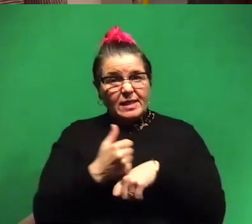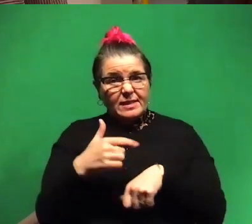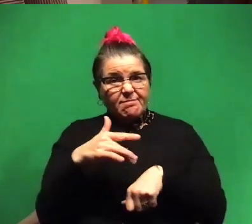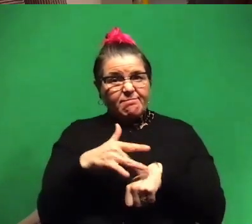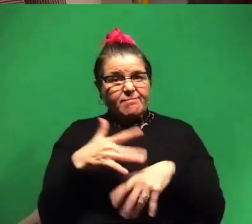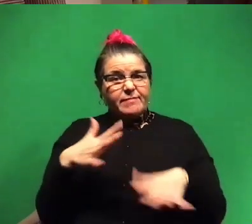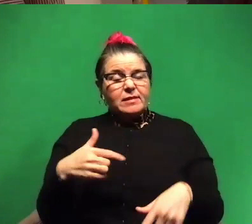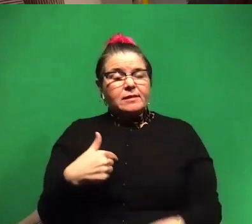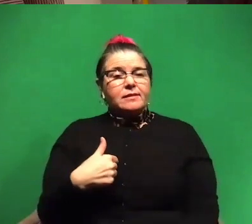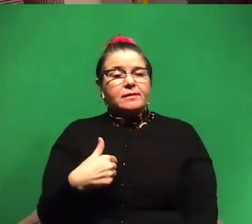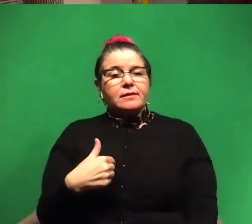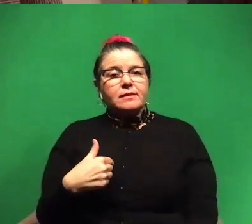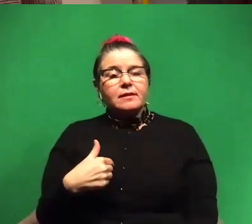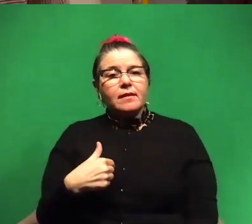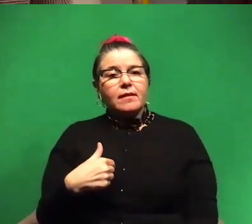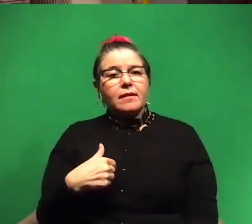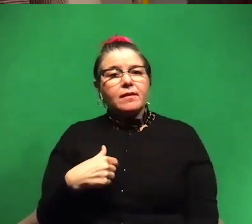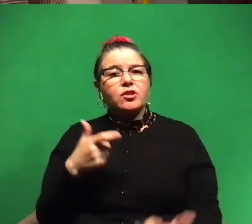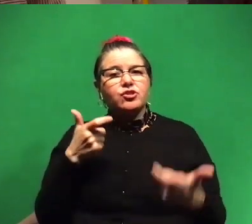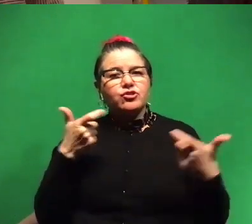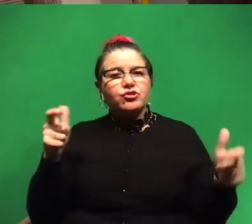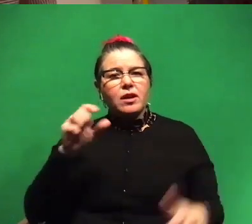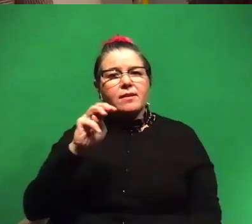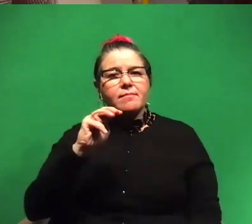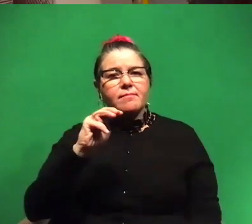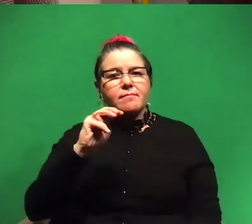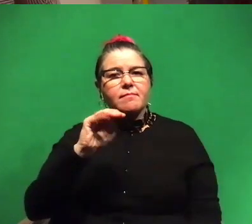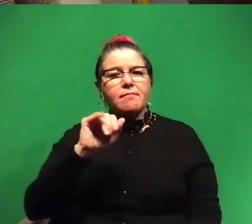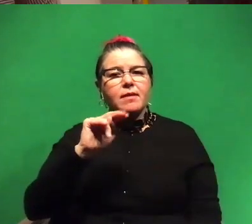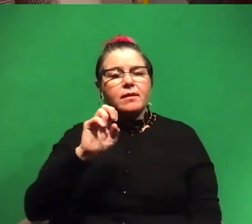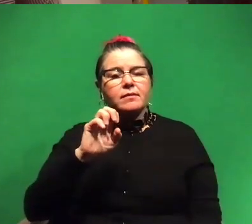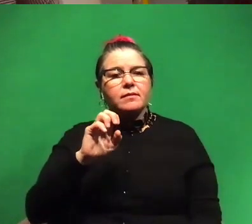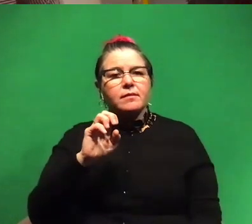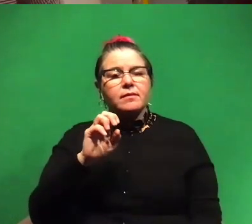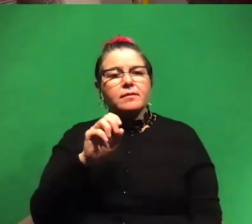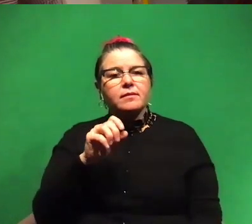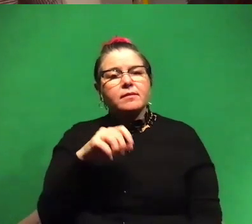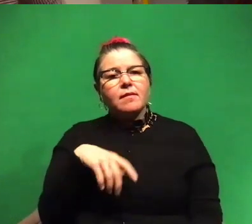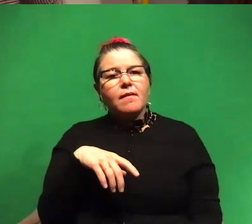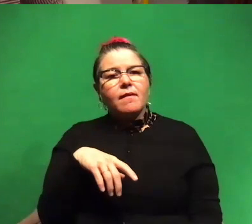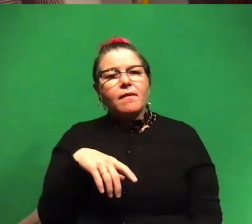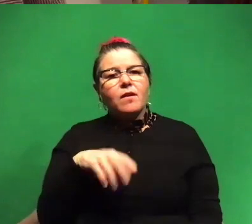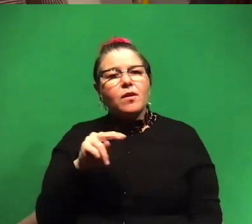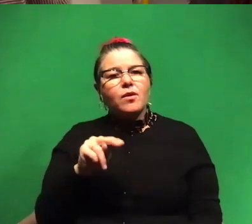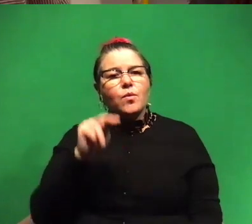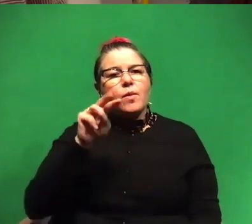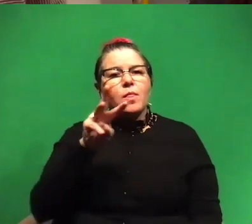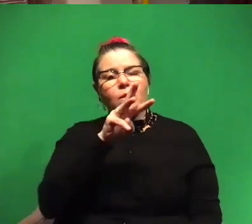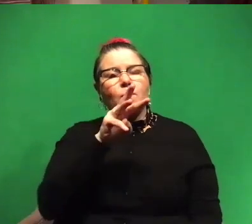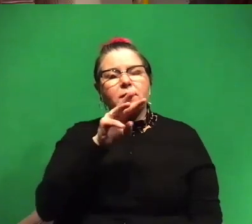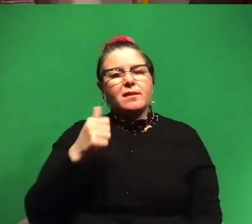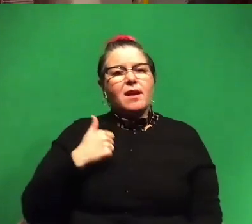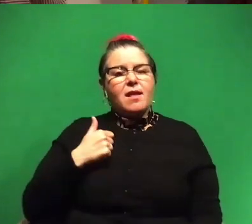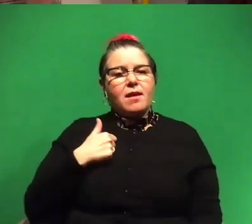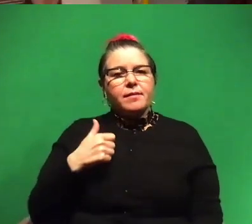on is the Giant Mine. So it's a mine in the Northwest Territories in Canada,